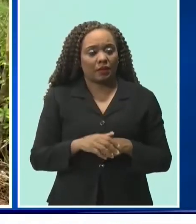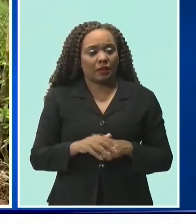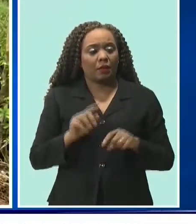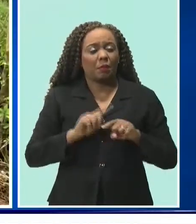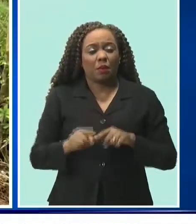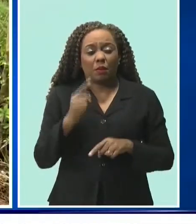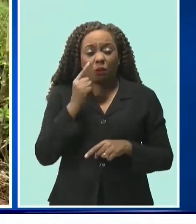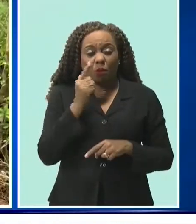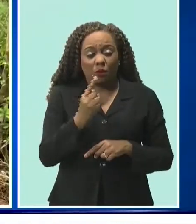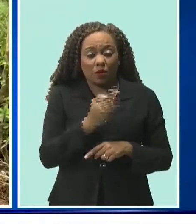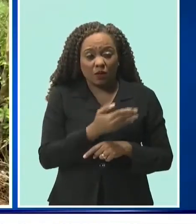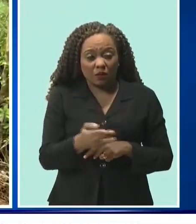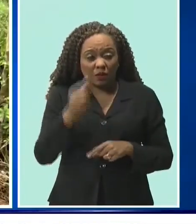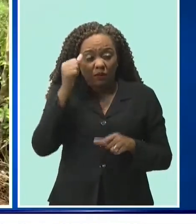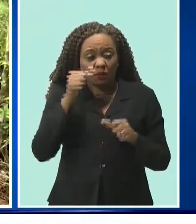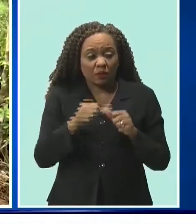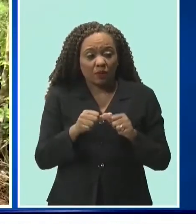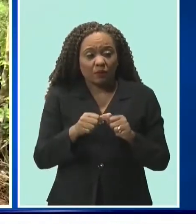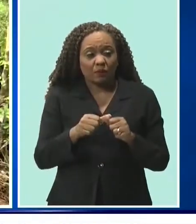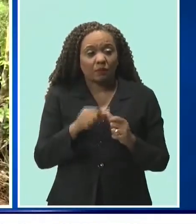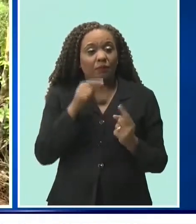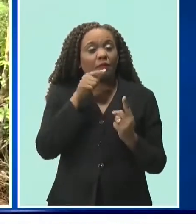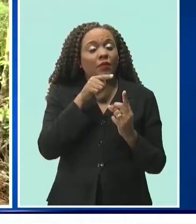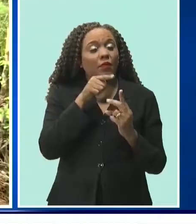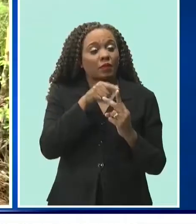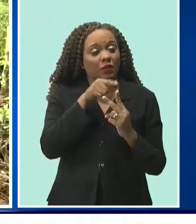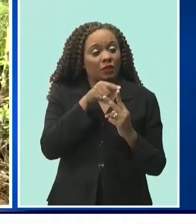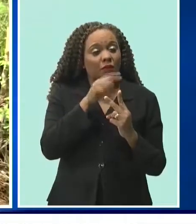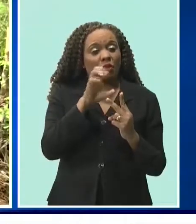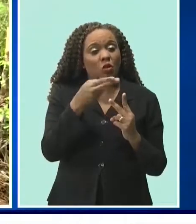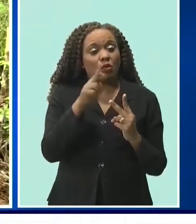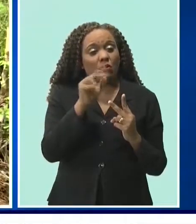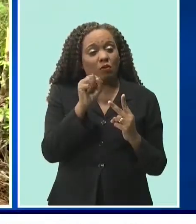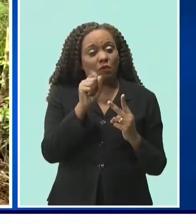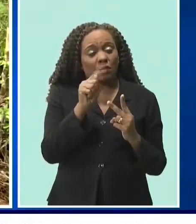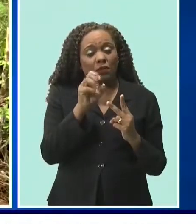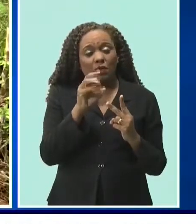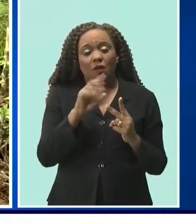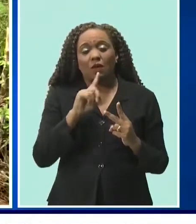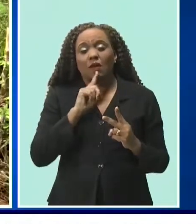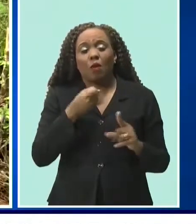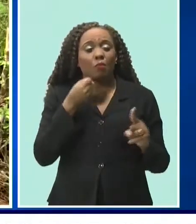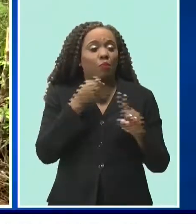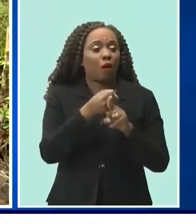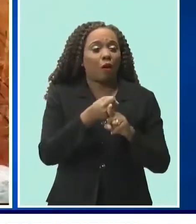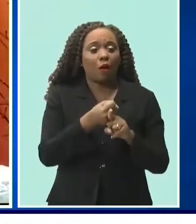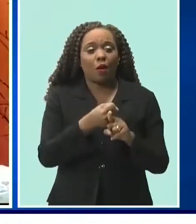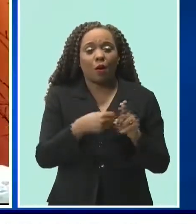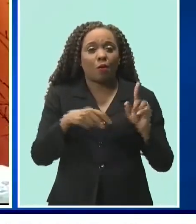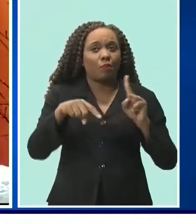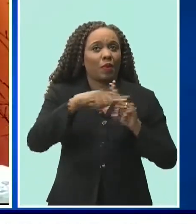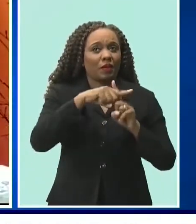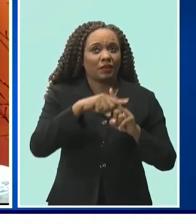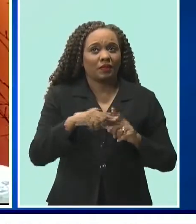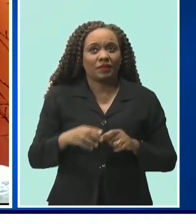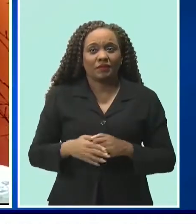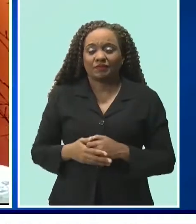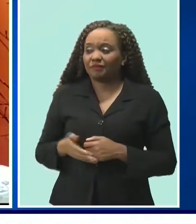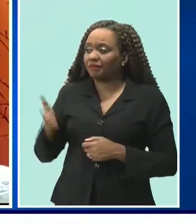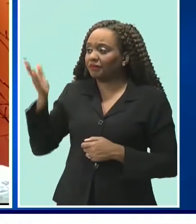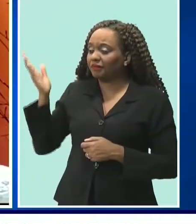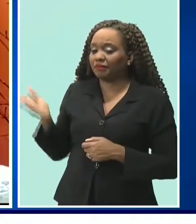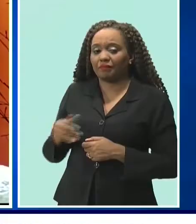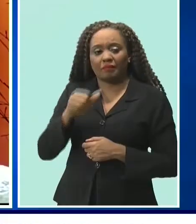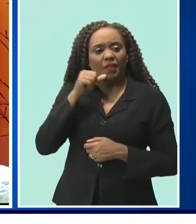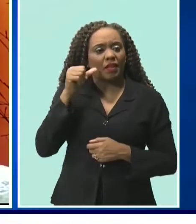thing is for certain, Christoph left a lasting impact on his colleagues. What happened yesterday